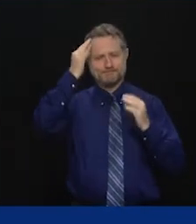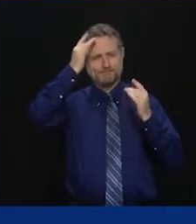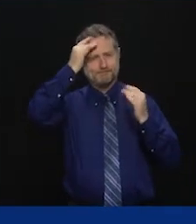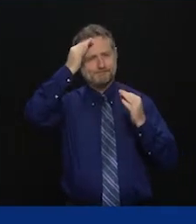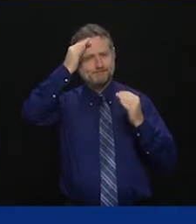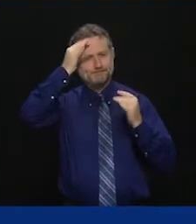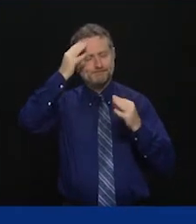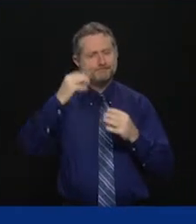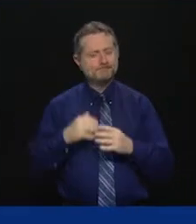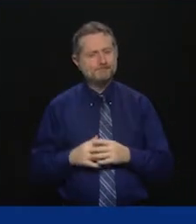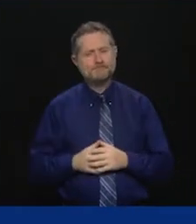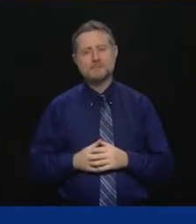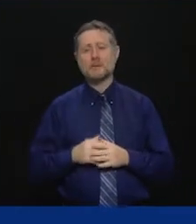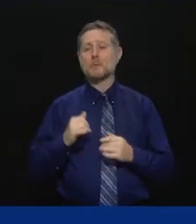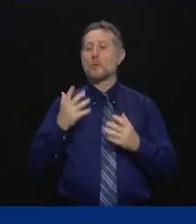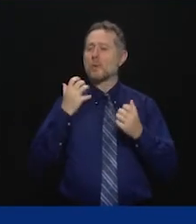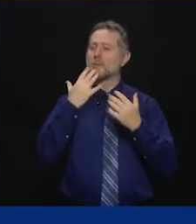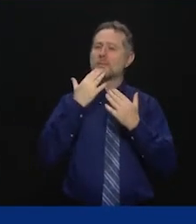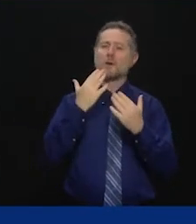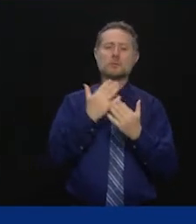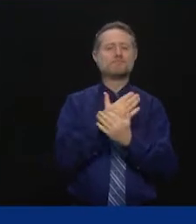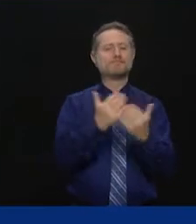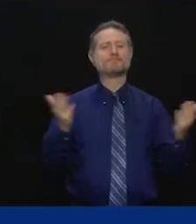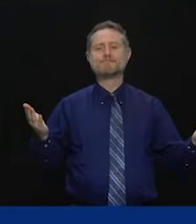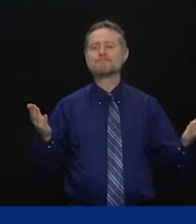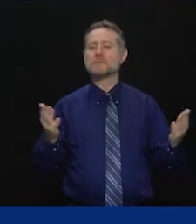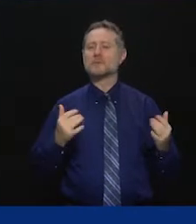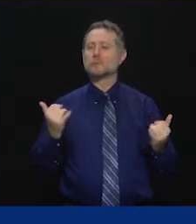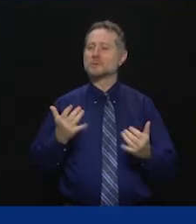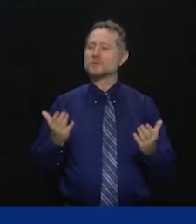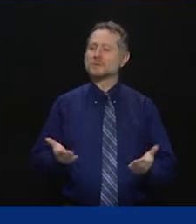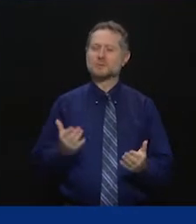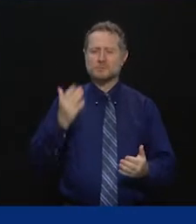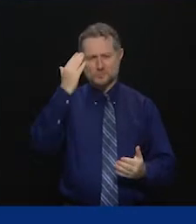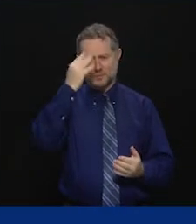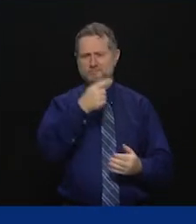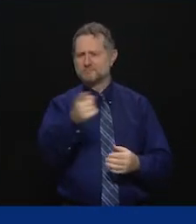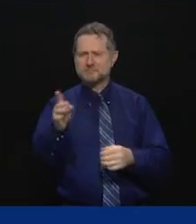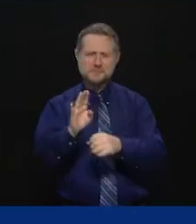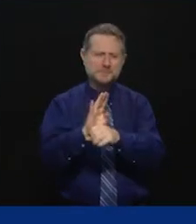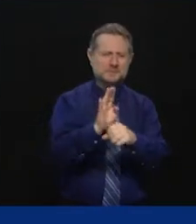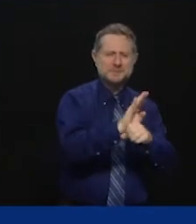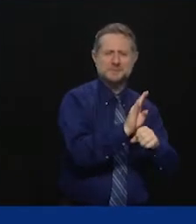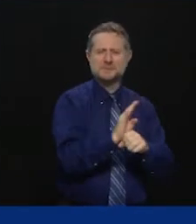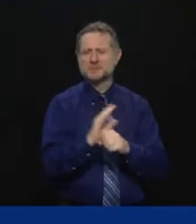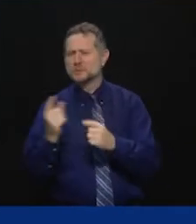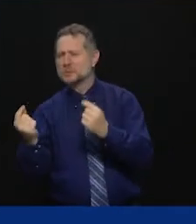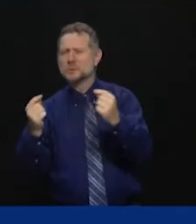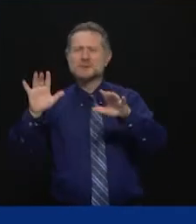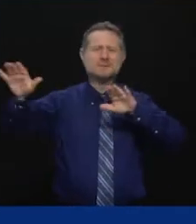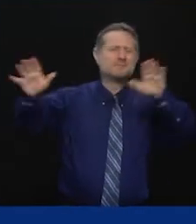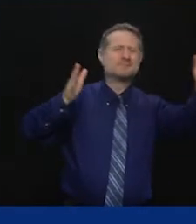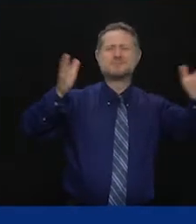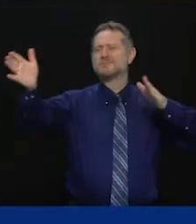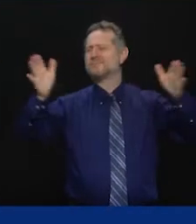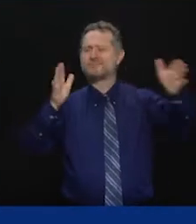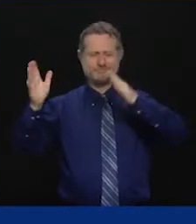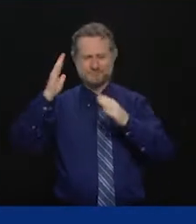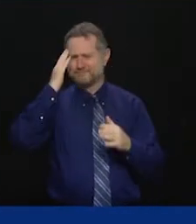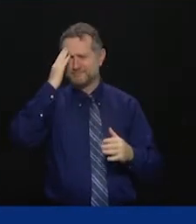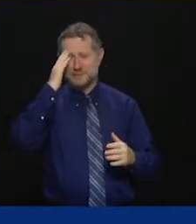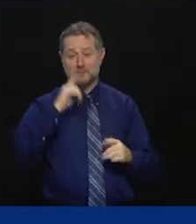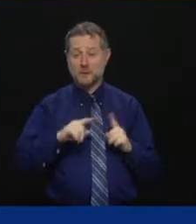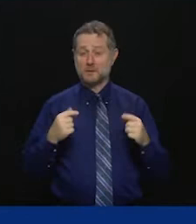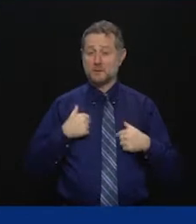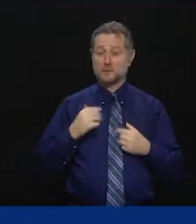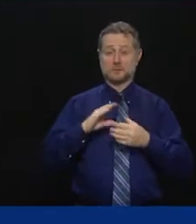But I want to thank all the people who are here today. You all have busy lives, many things to do. But as I always say, most of